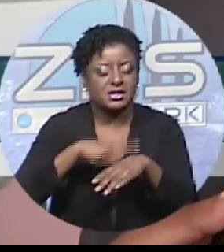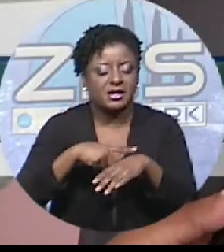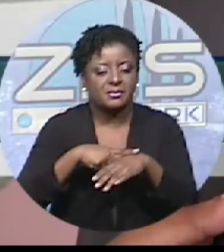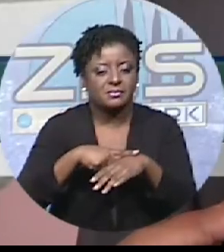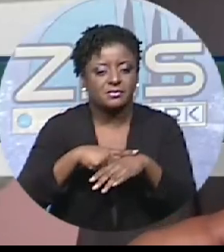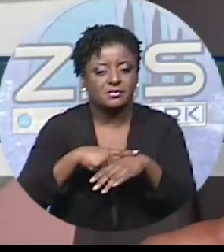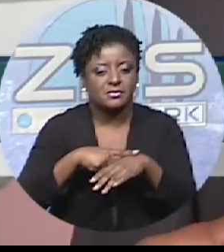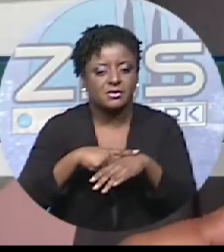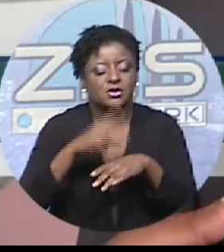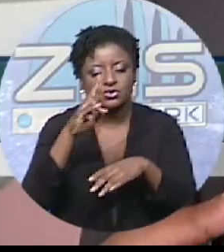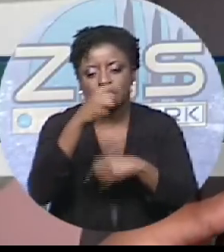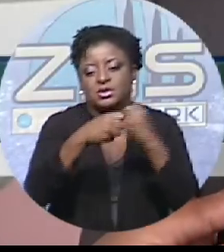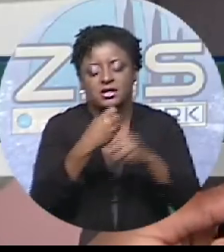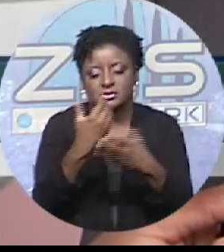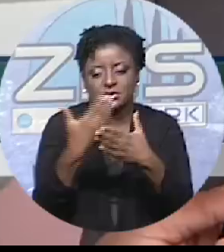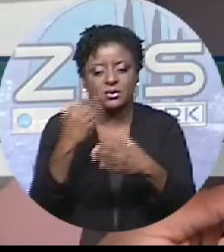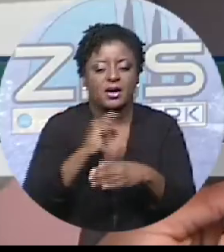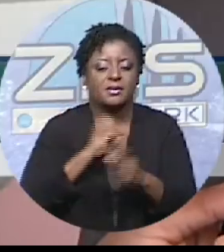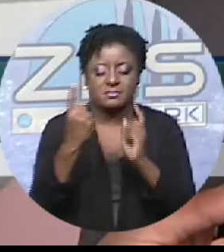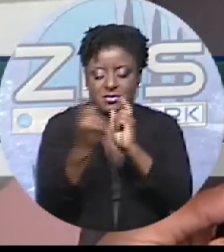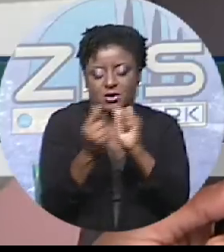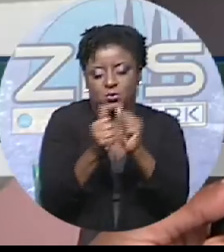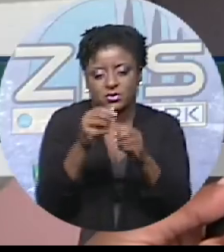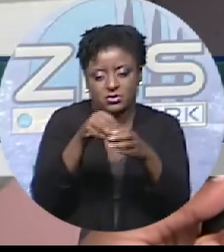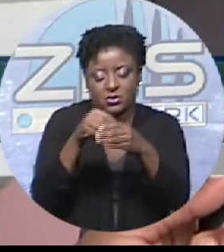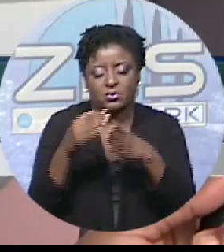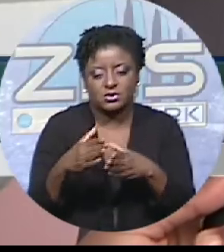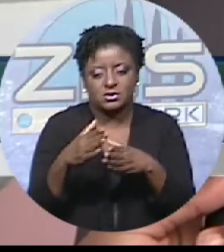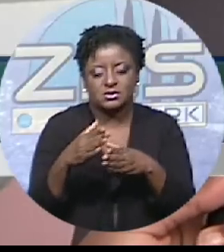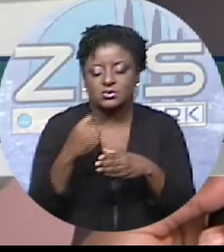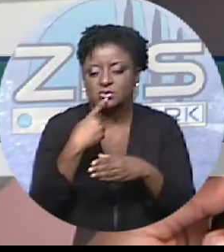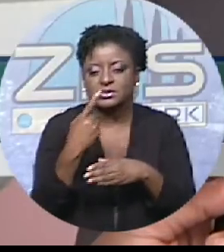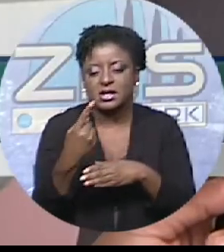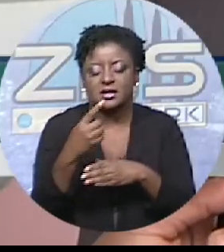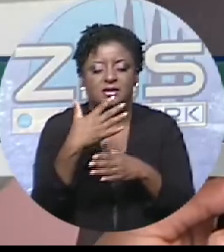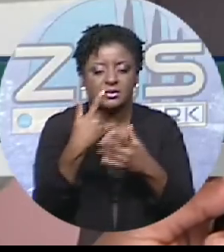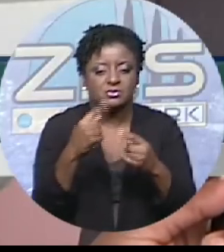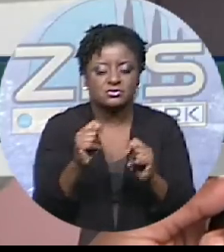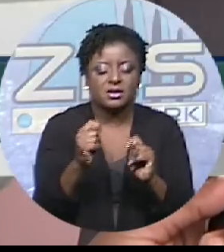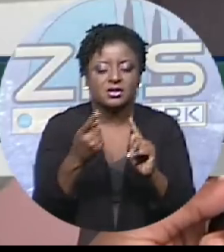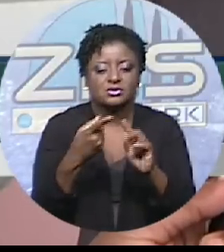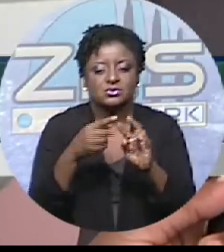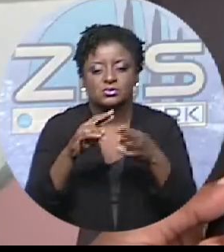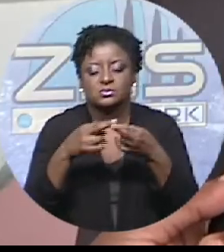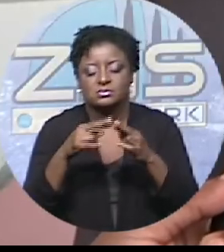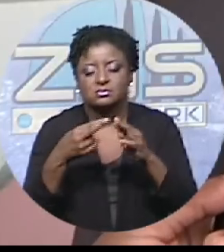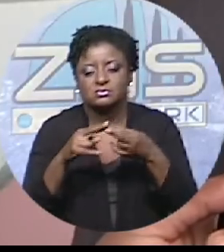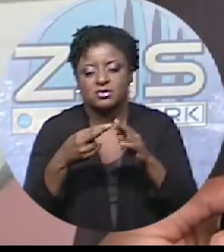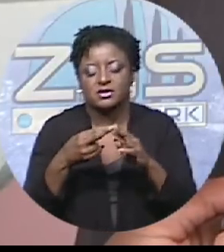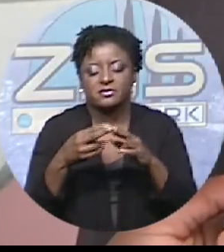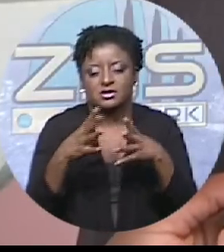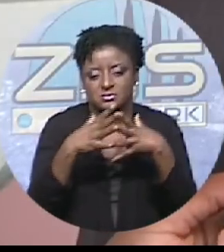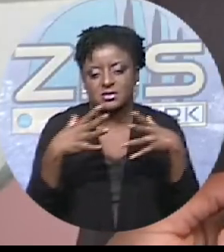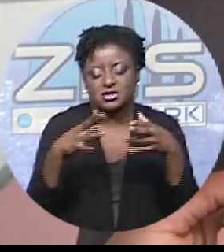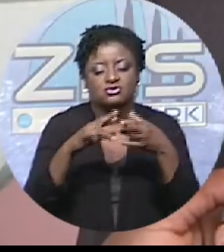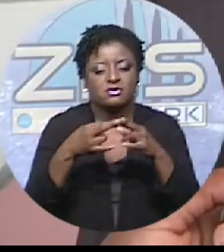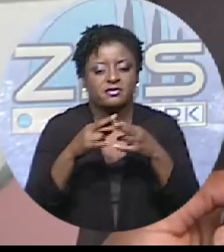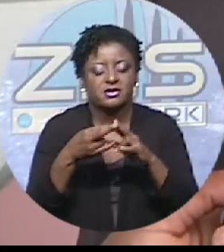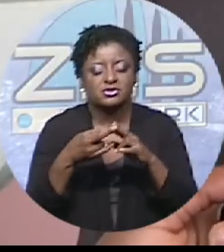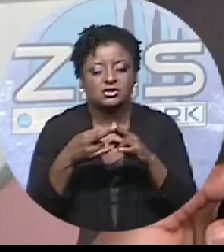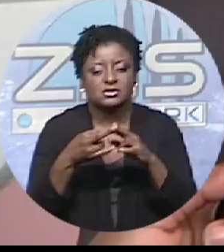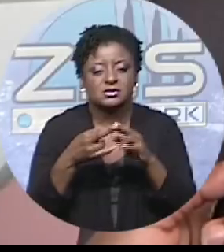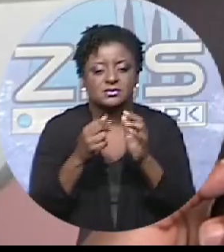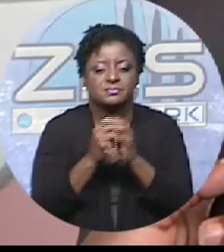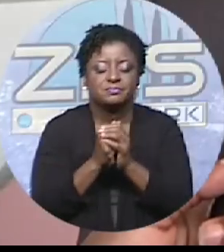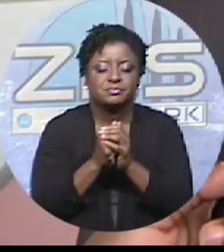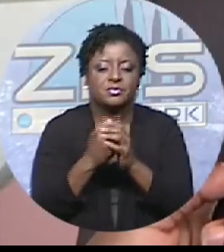with the owners who had said at that time that they had intended to carry out some major renovations. From my understanding,